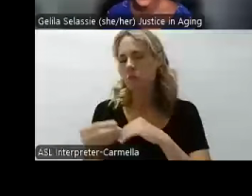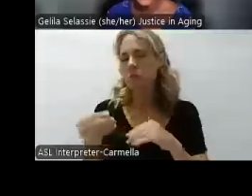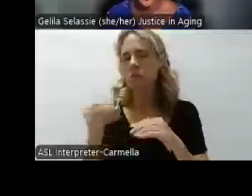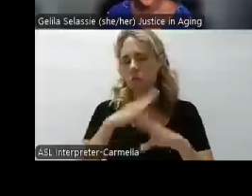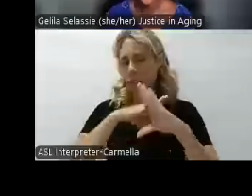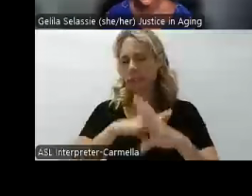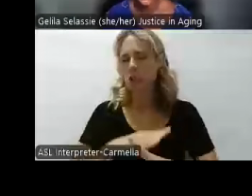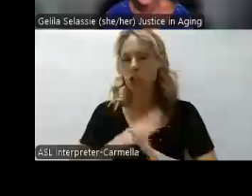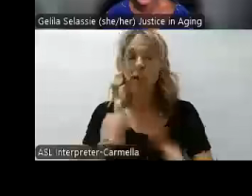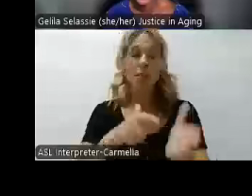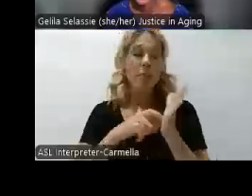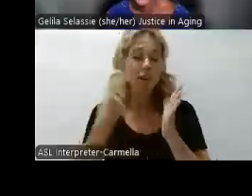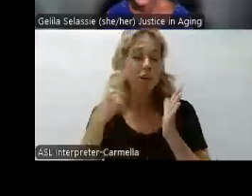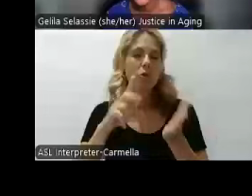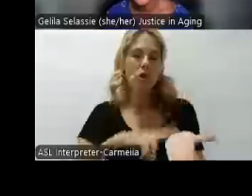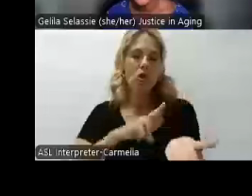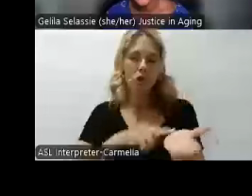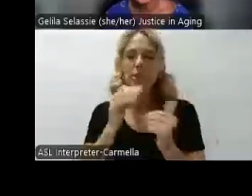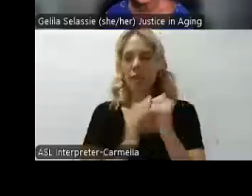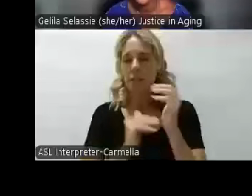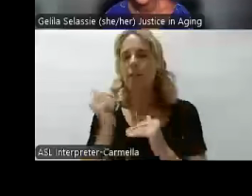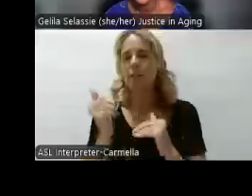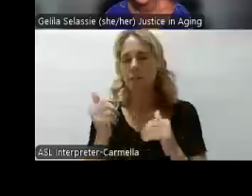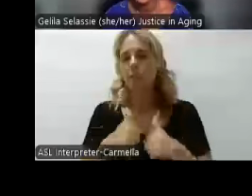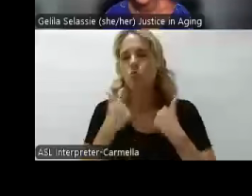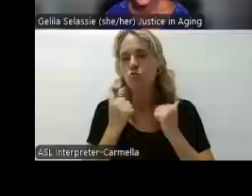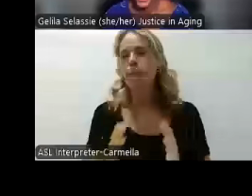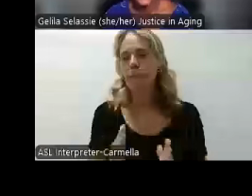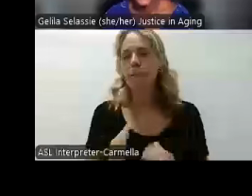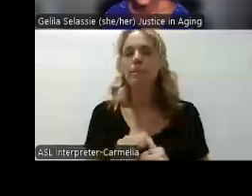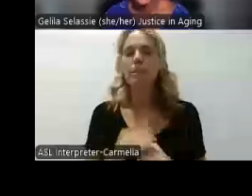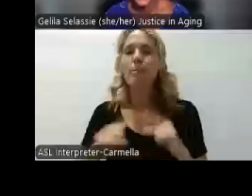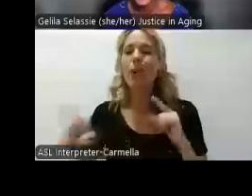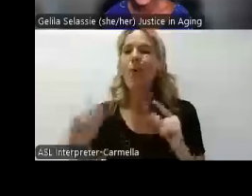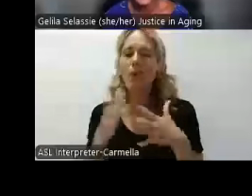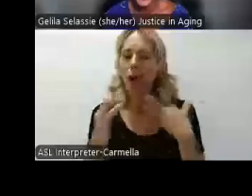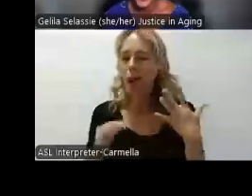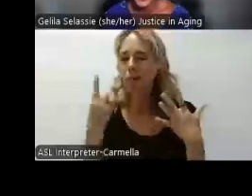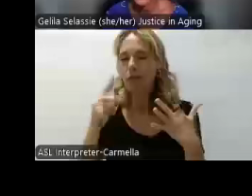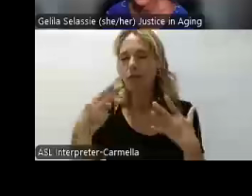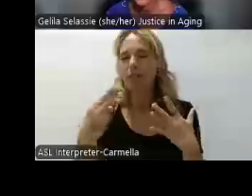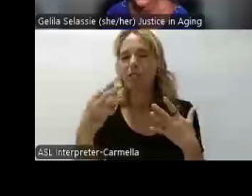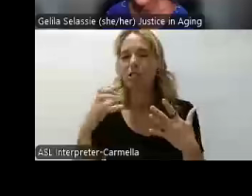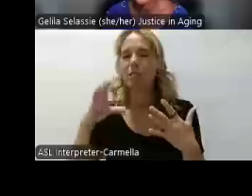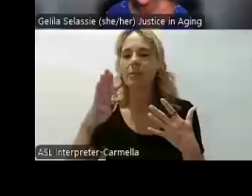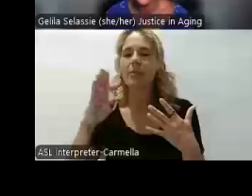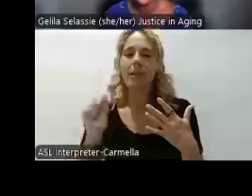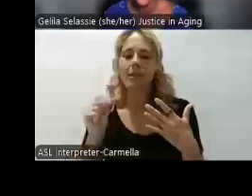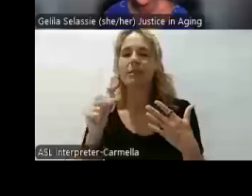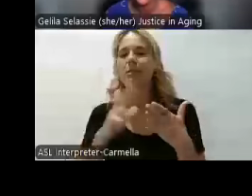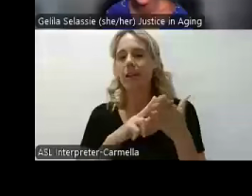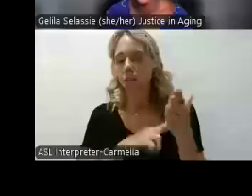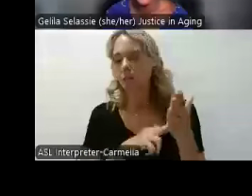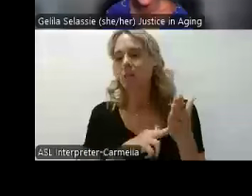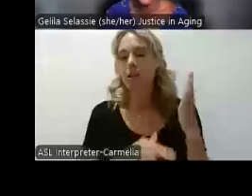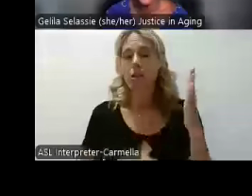are mandatory for nursing facility residents, but only optional for HCBS enrollees through